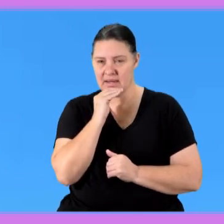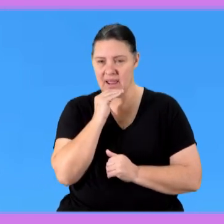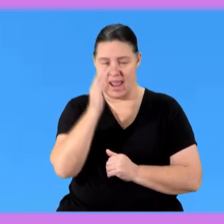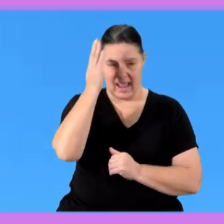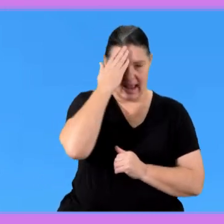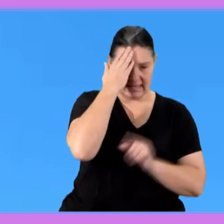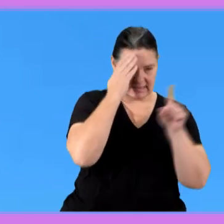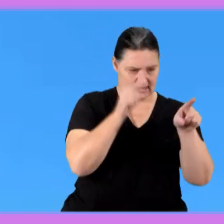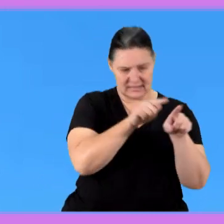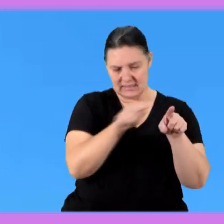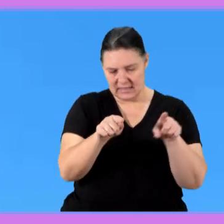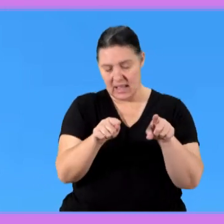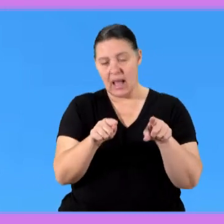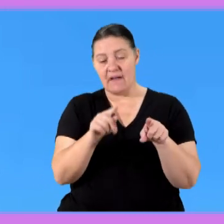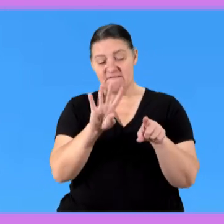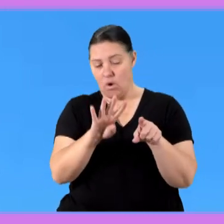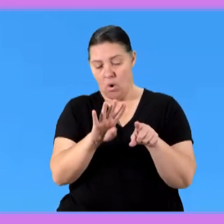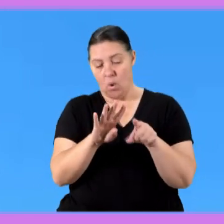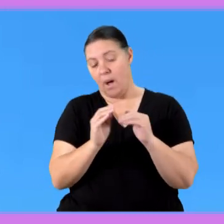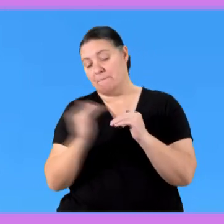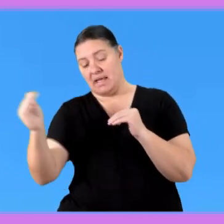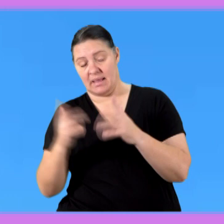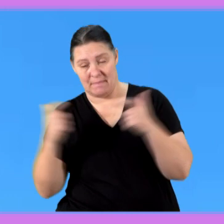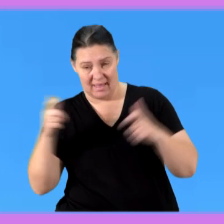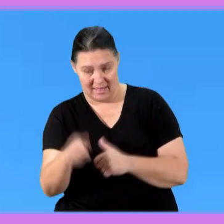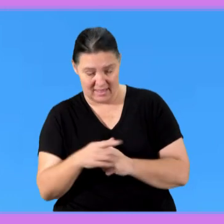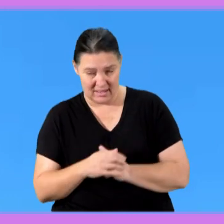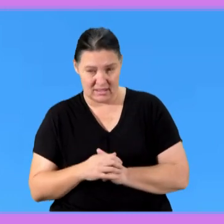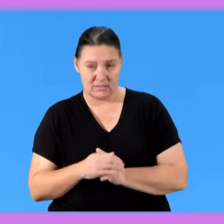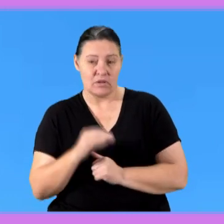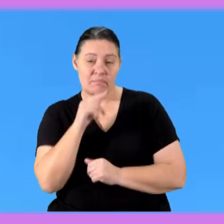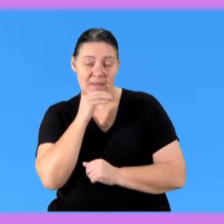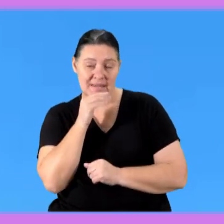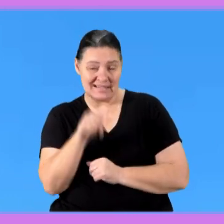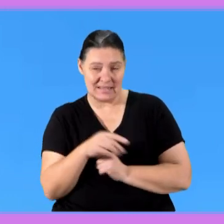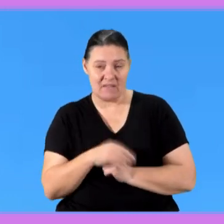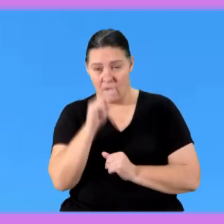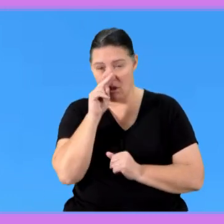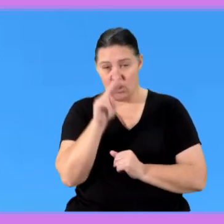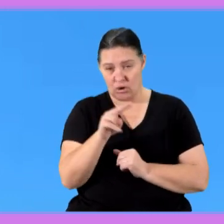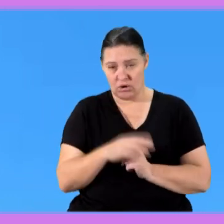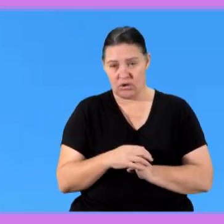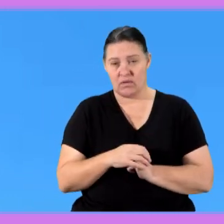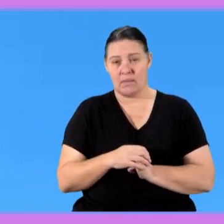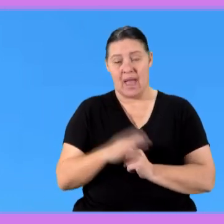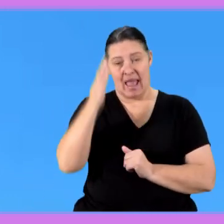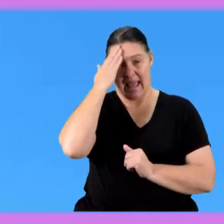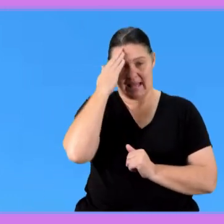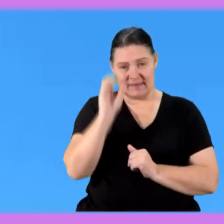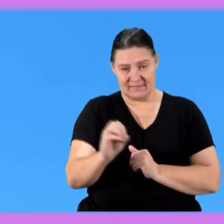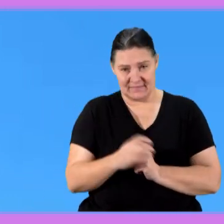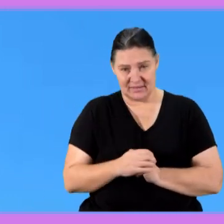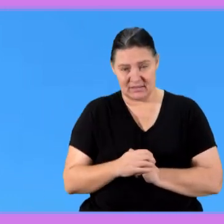a heads with a number bigger than 4. Okay, so therefore, if I look, here is my